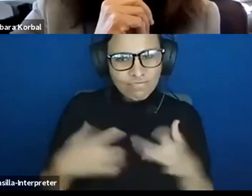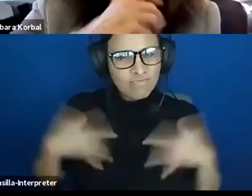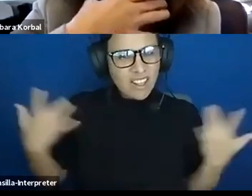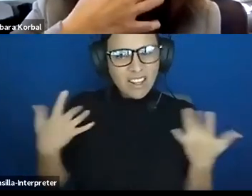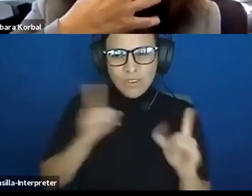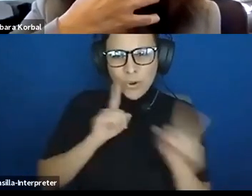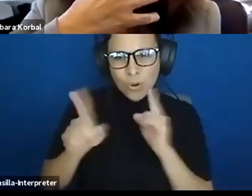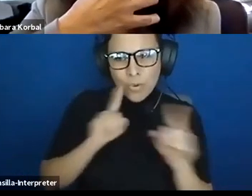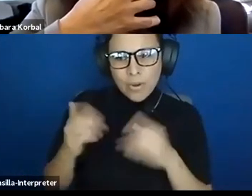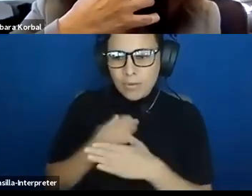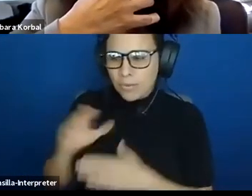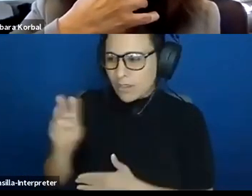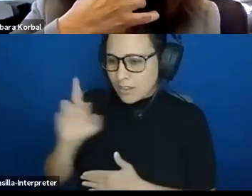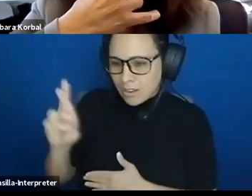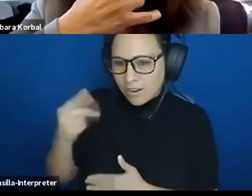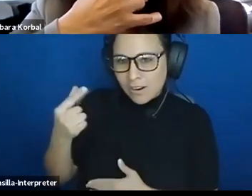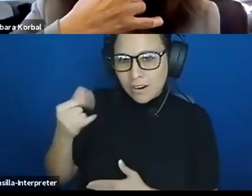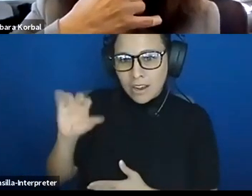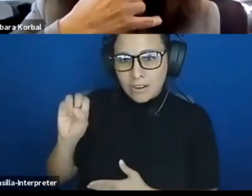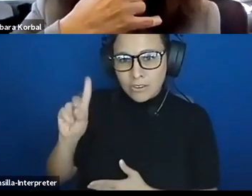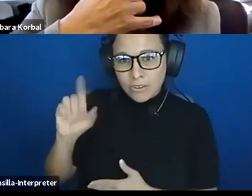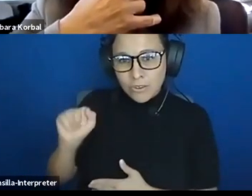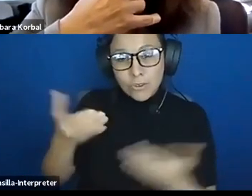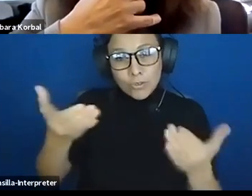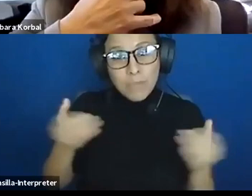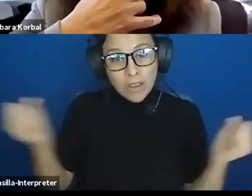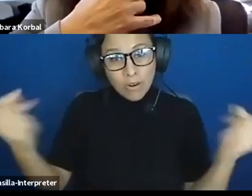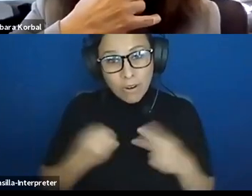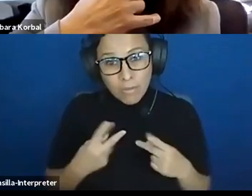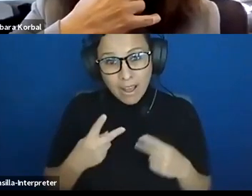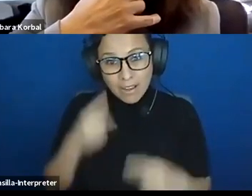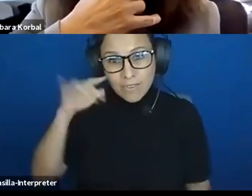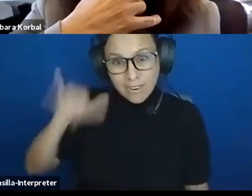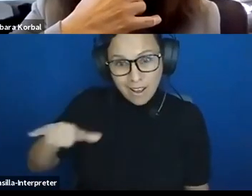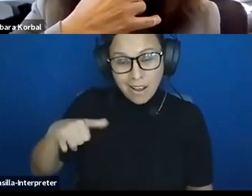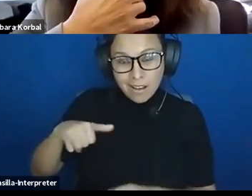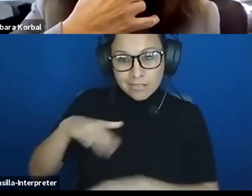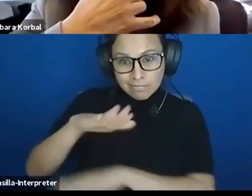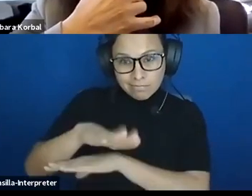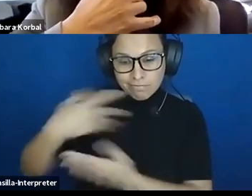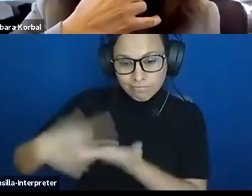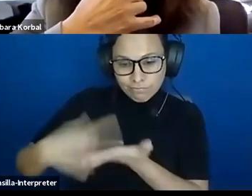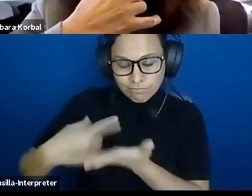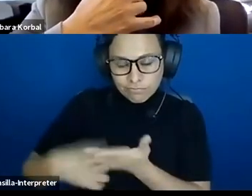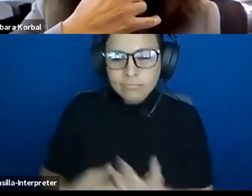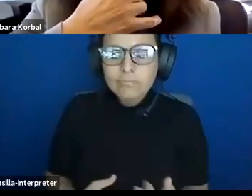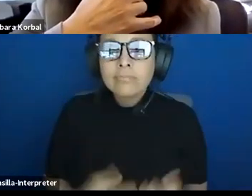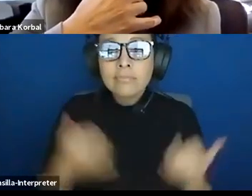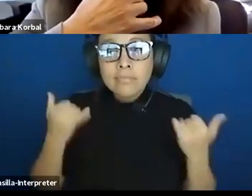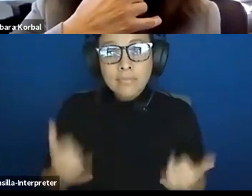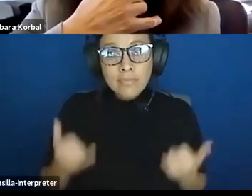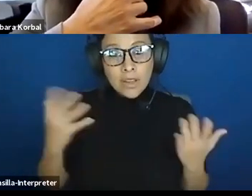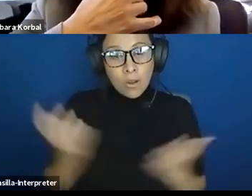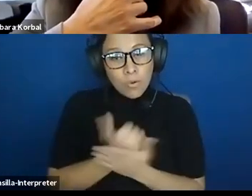conversation between Margaret and Gioconda. So I invite you to come back for that. I wanted to turn